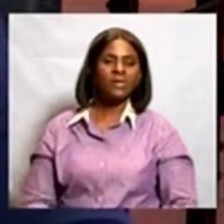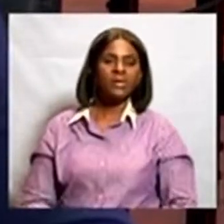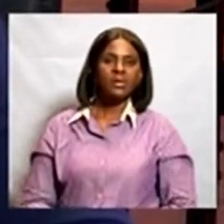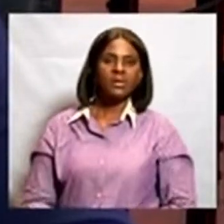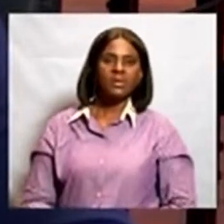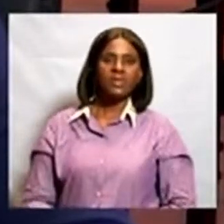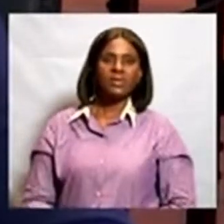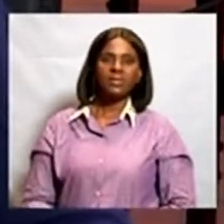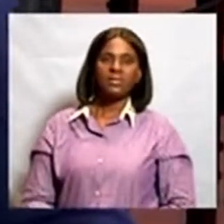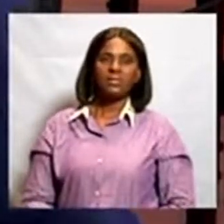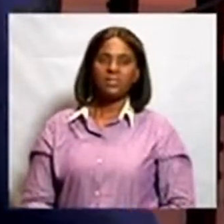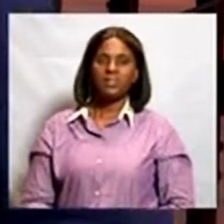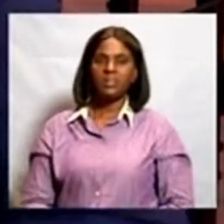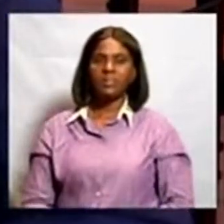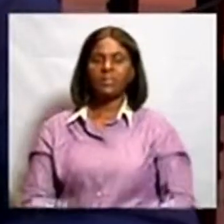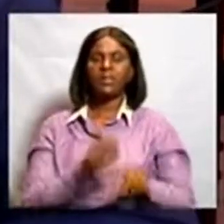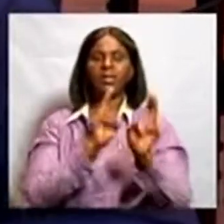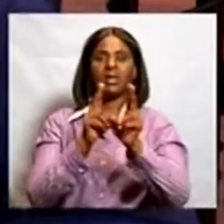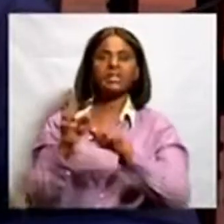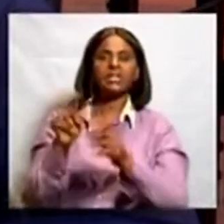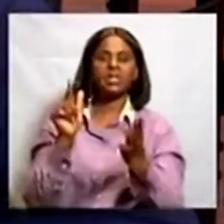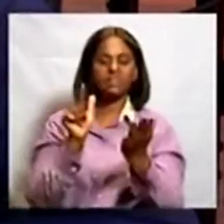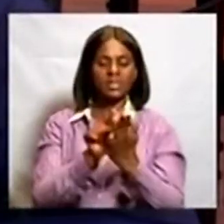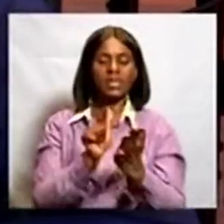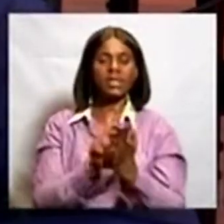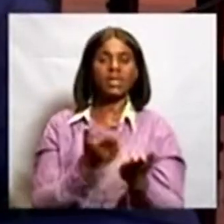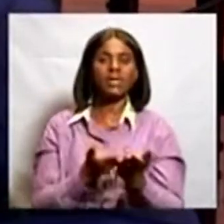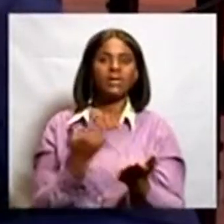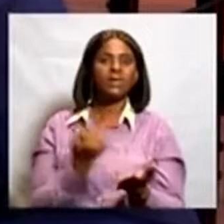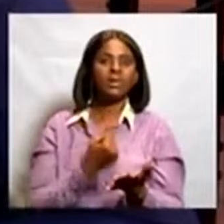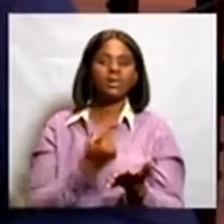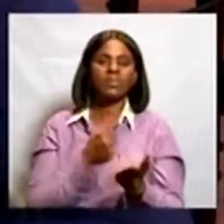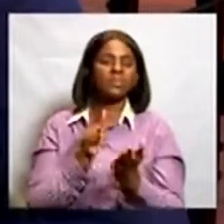The answer is in Lusaka.